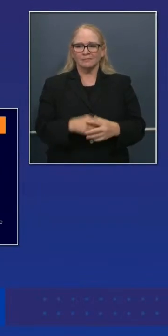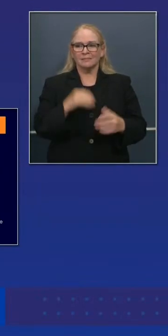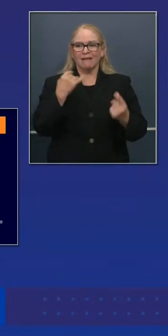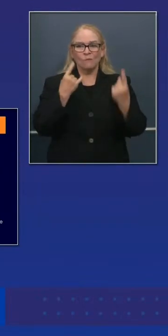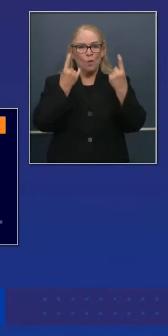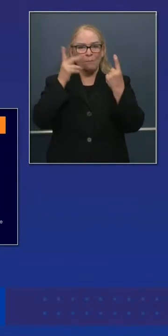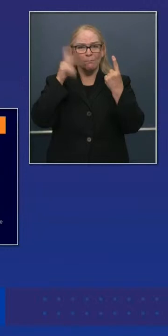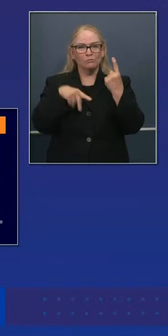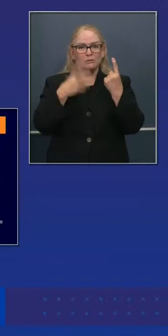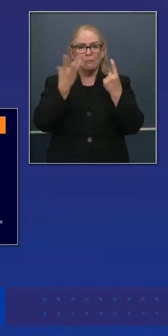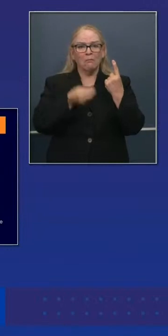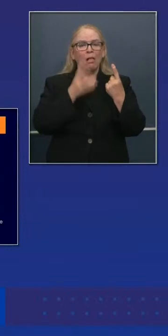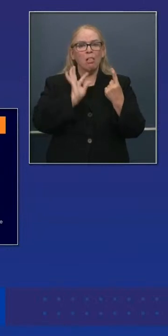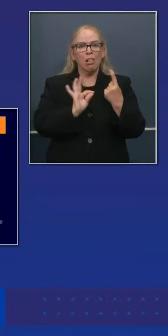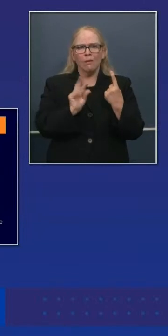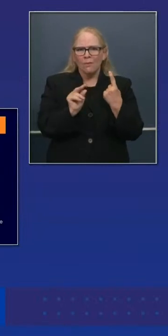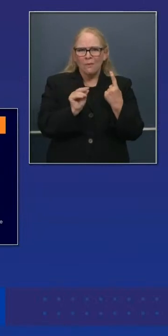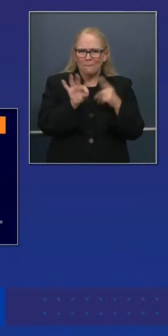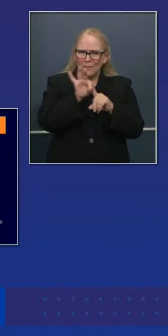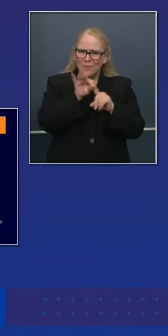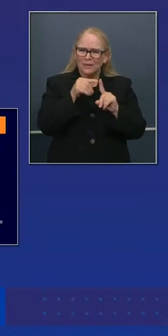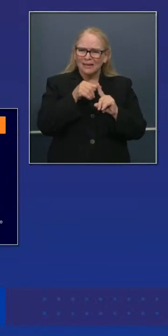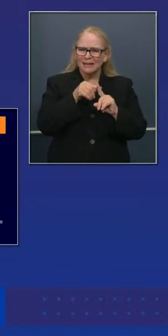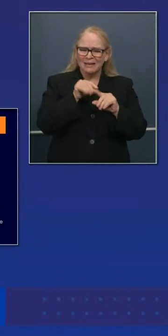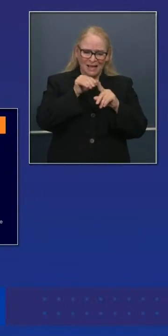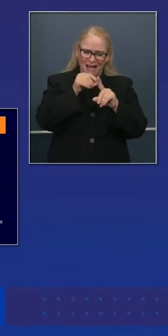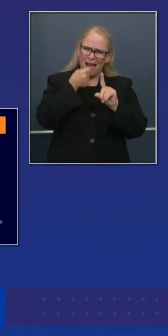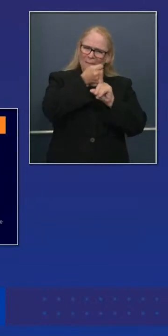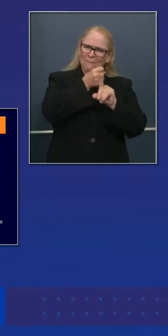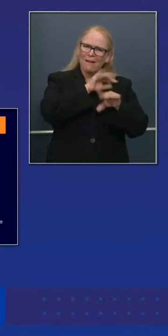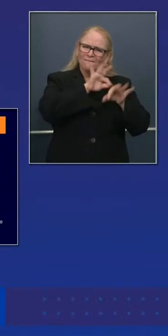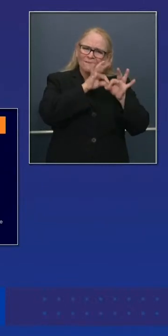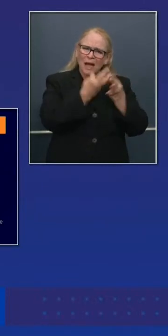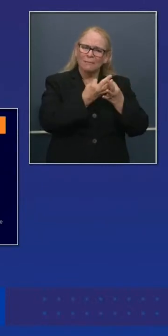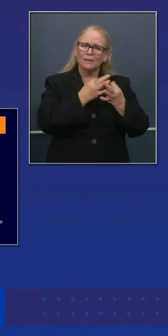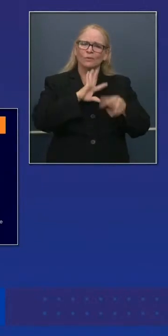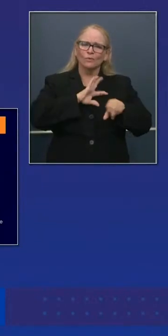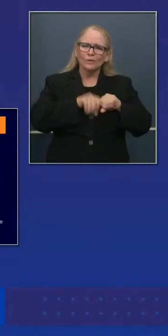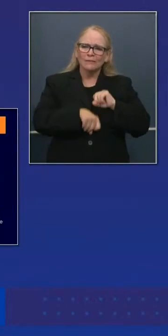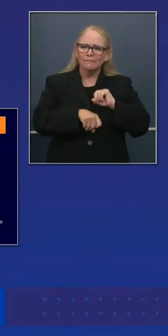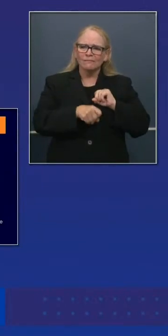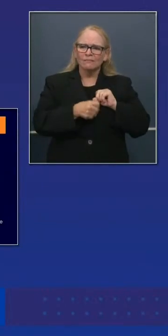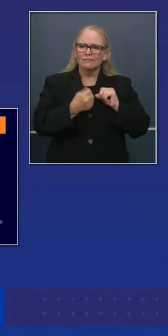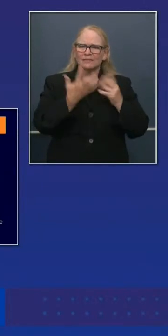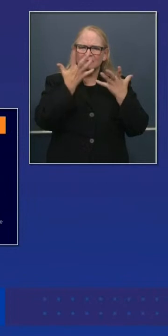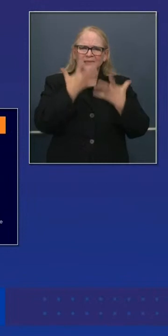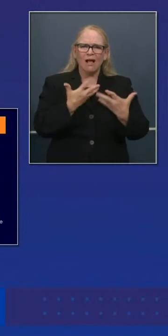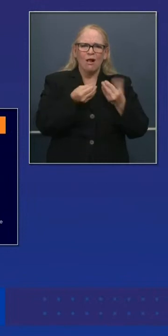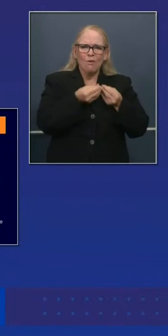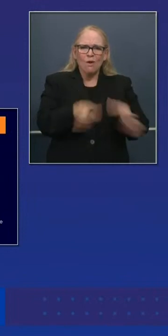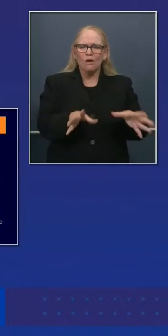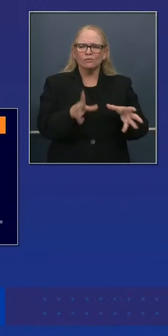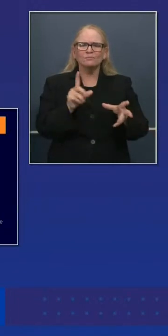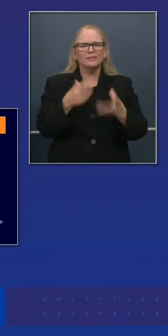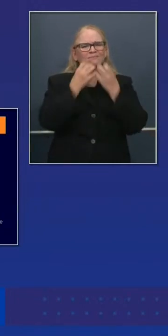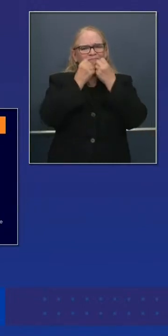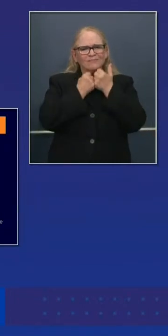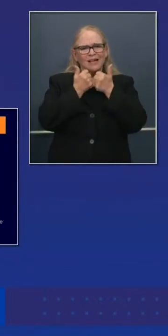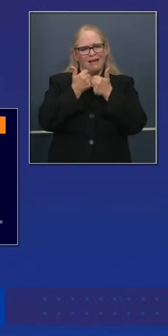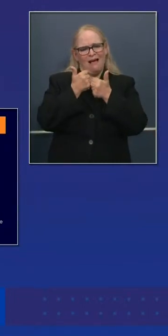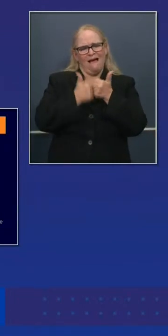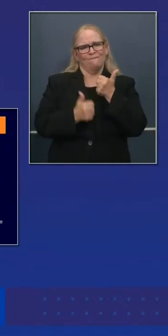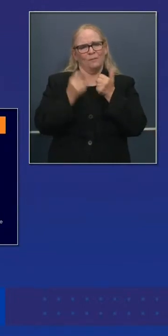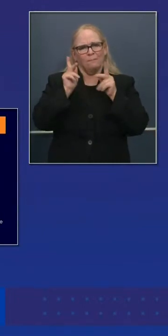her life in a family torn asunder. So our hearts go out to each and every family that has suffered